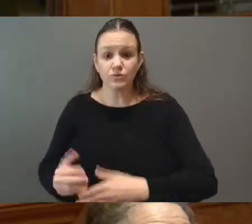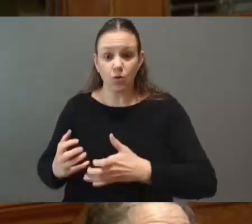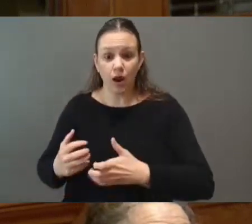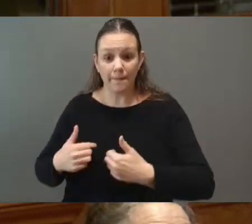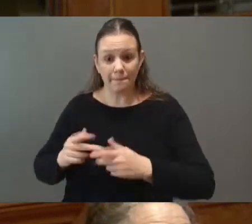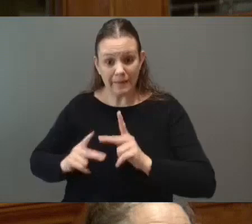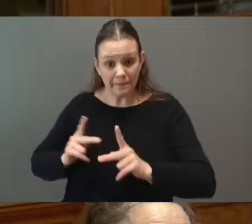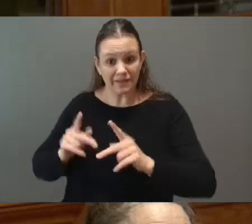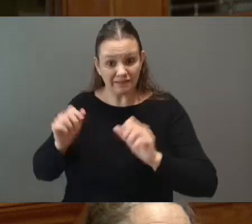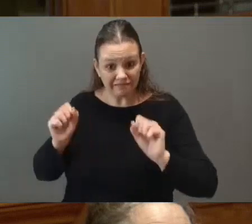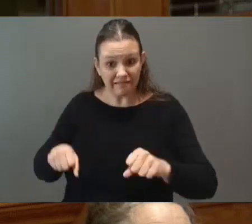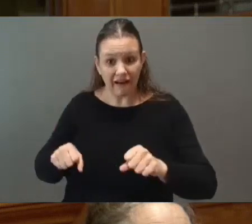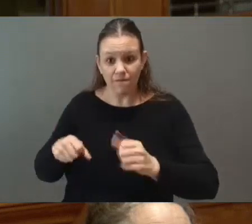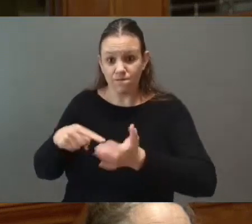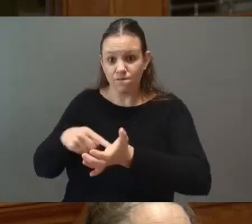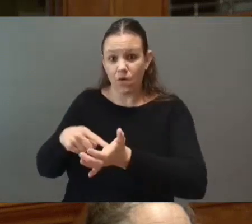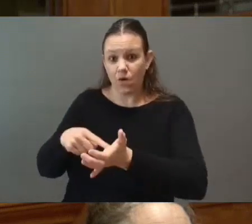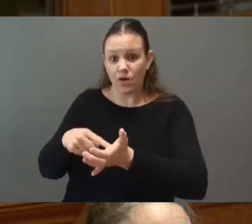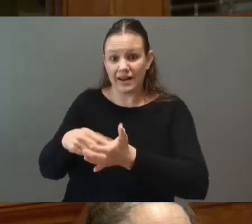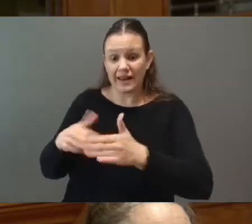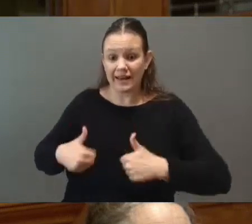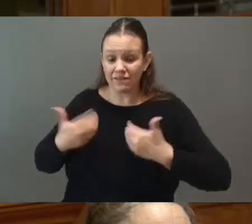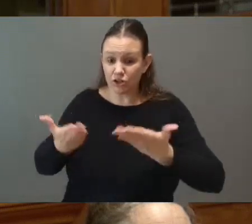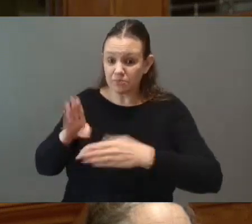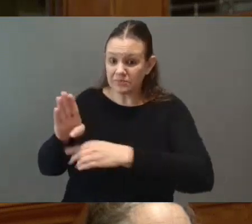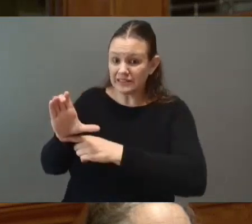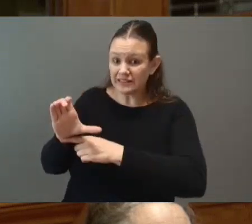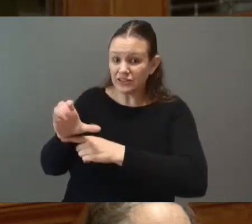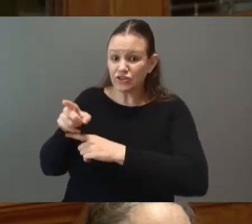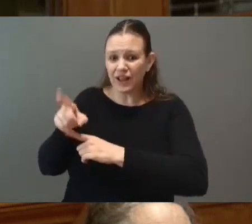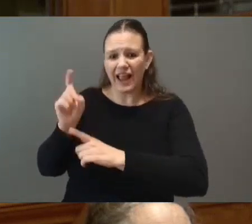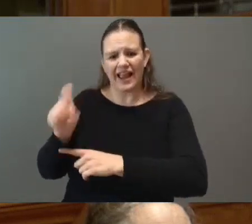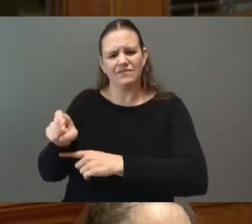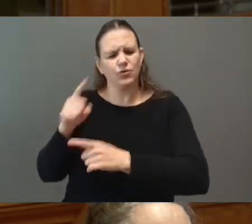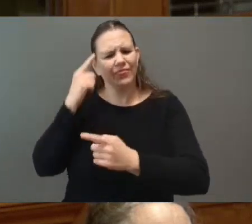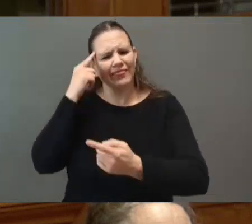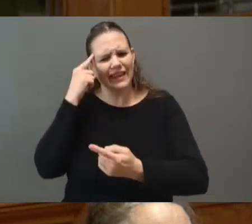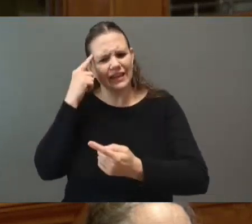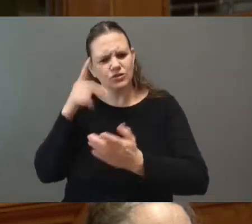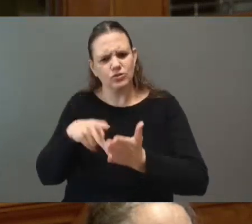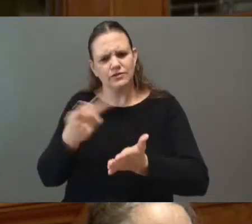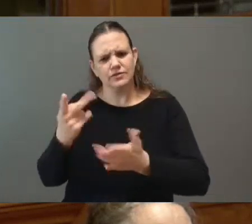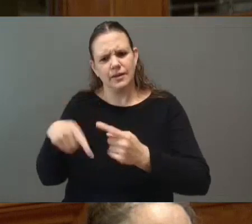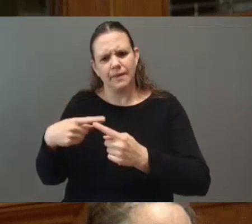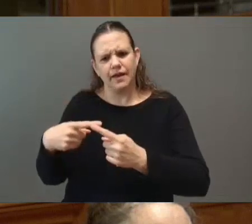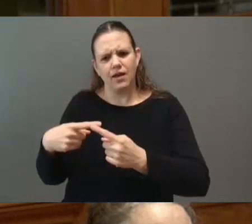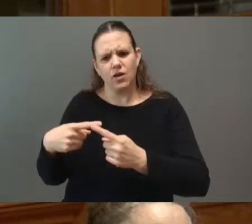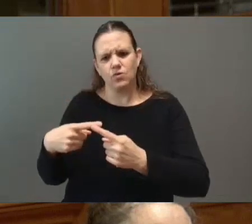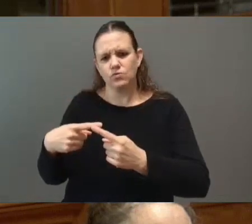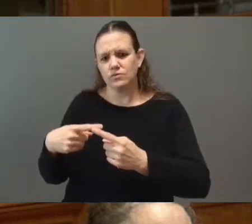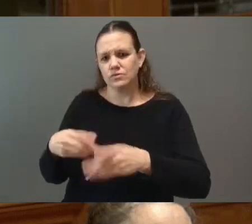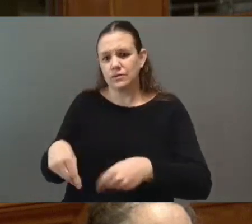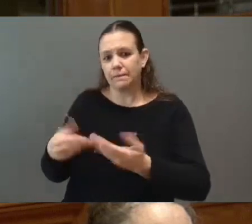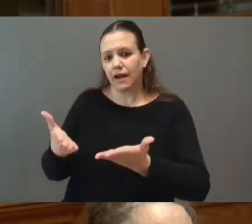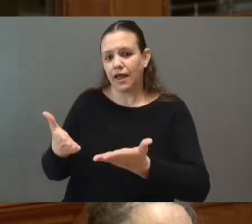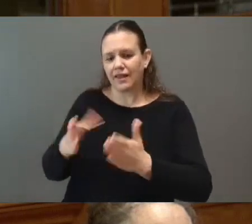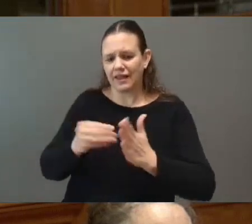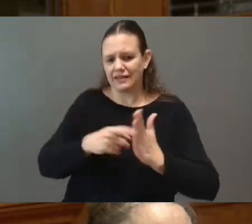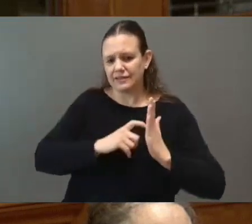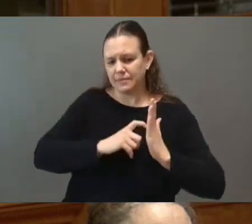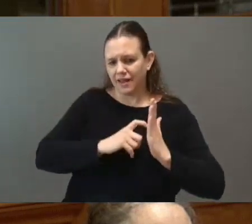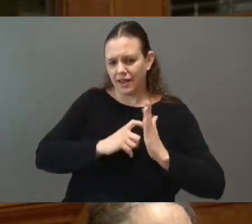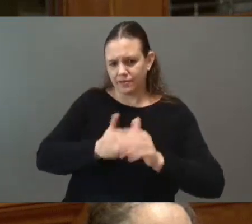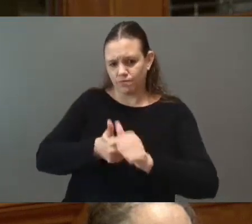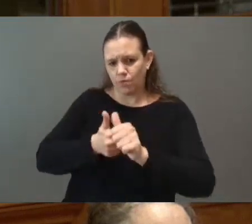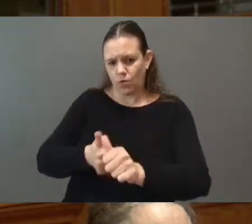will mean to have supply and demand pricing for fresh water. My question, Honourable Speaker,